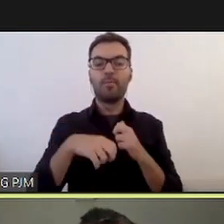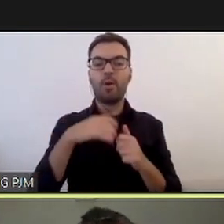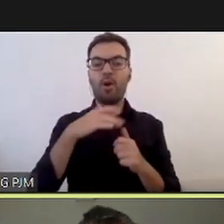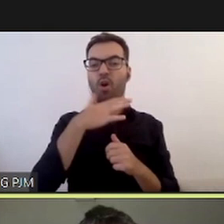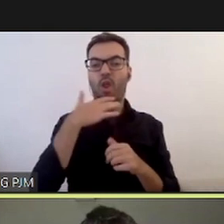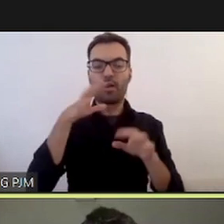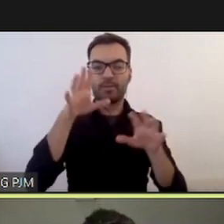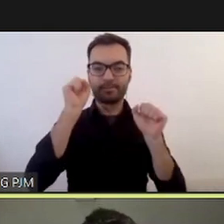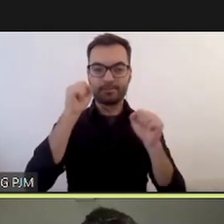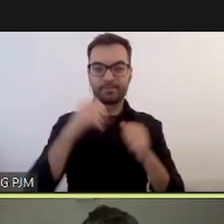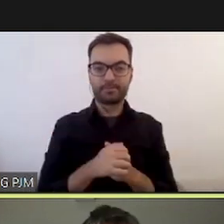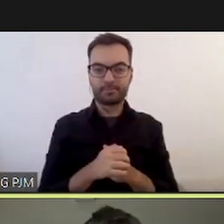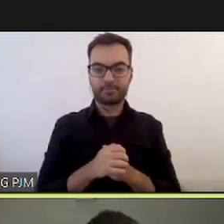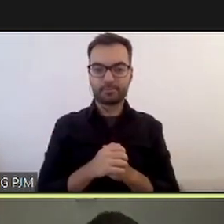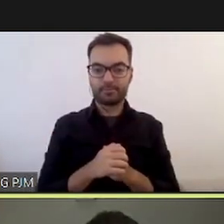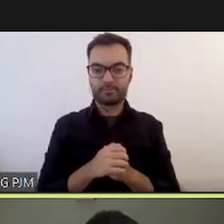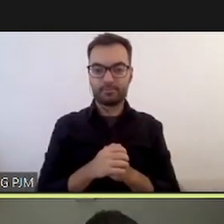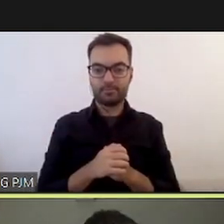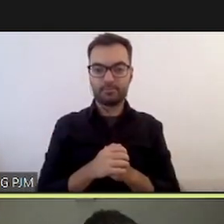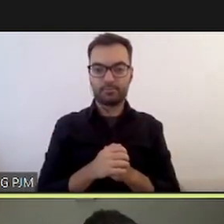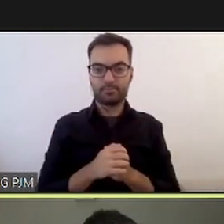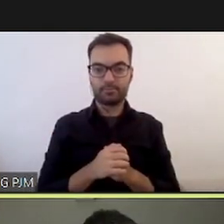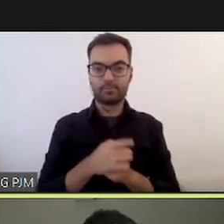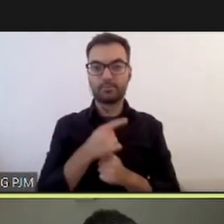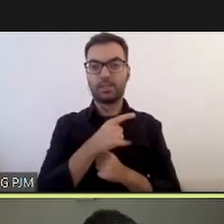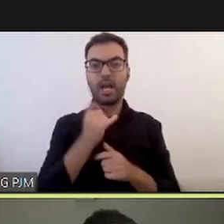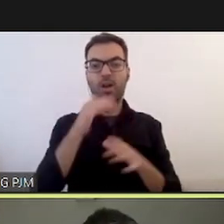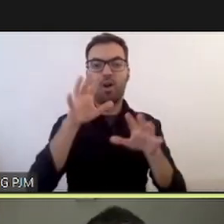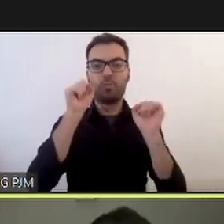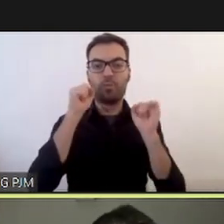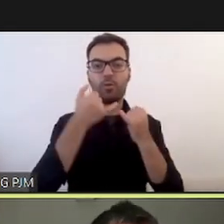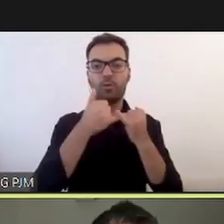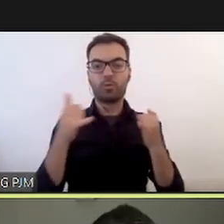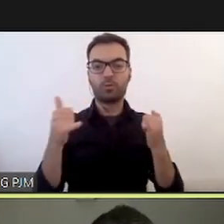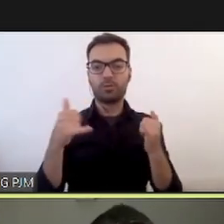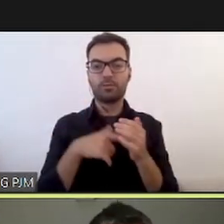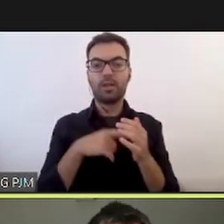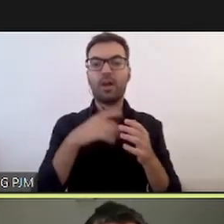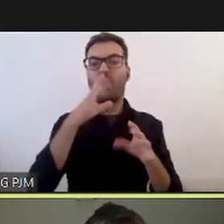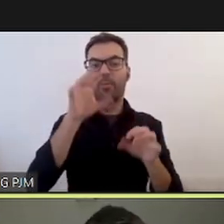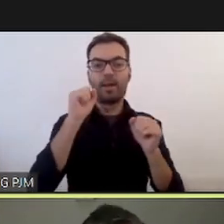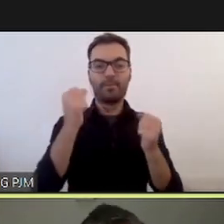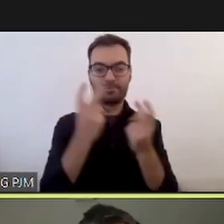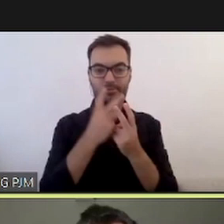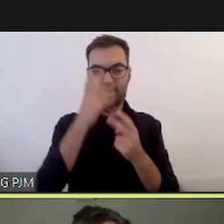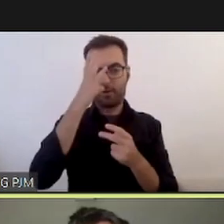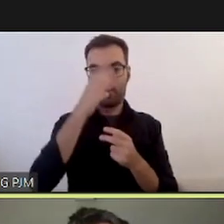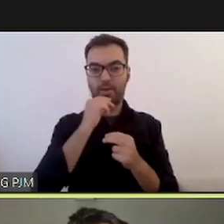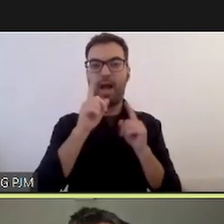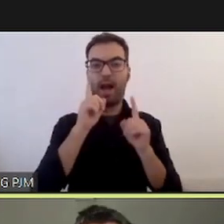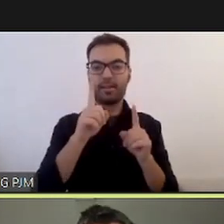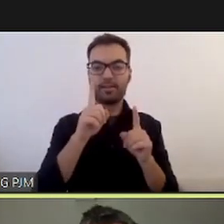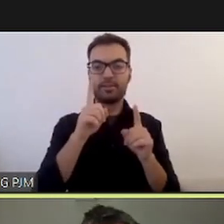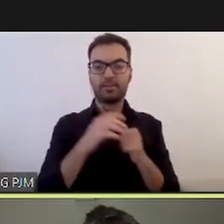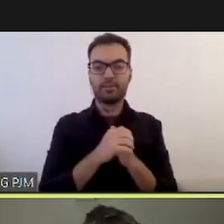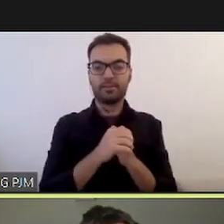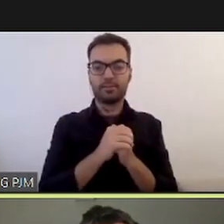perspective perceive the different, perceive the same view, but